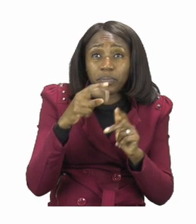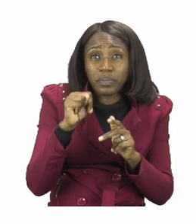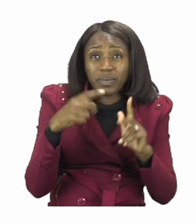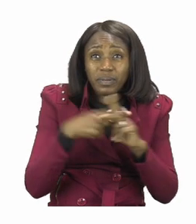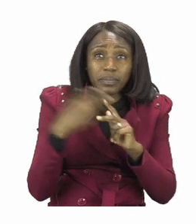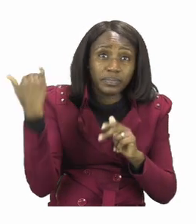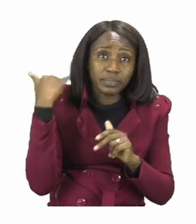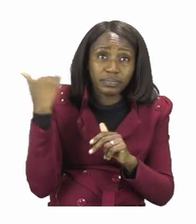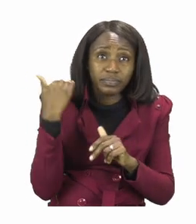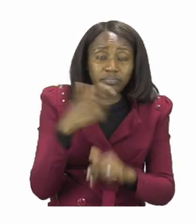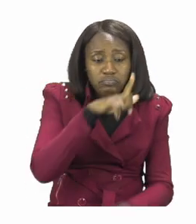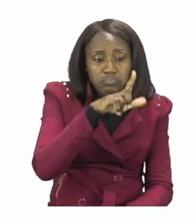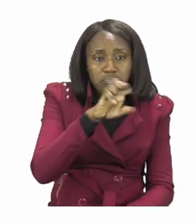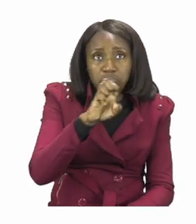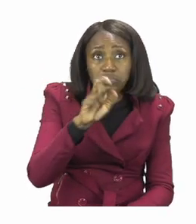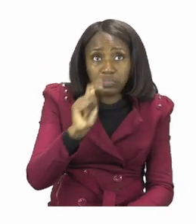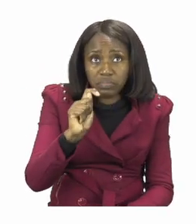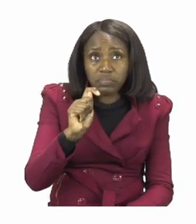let,